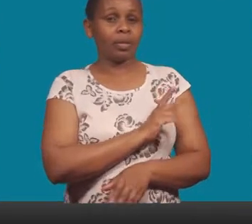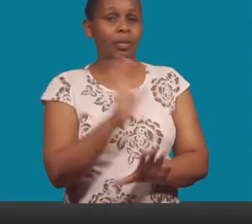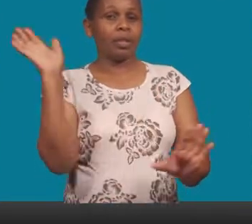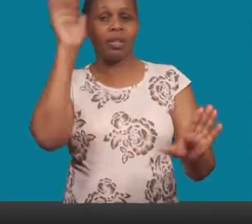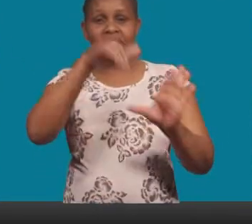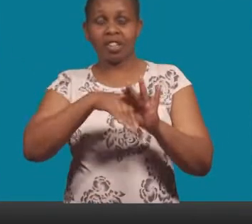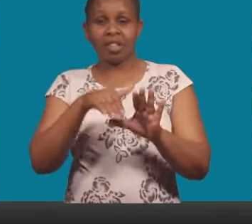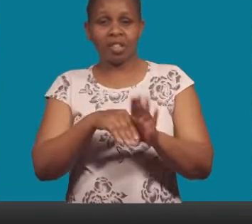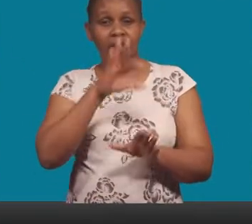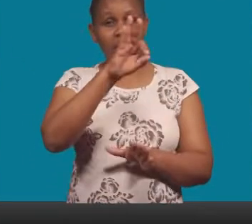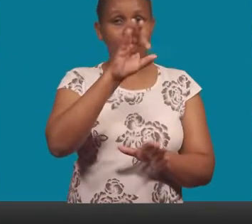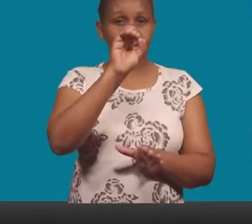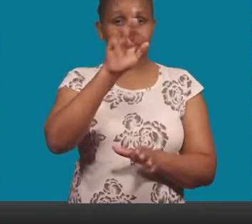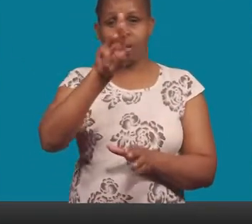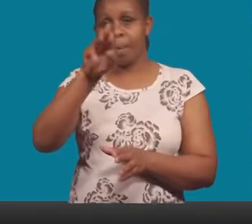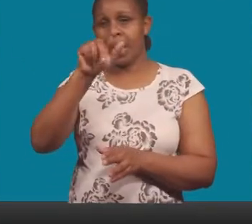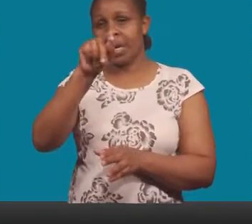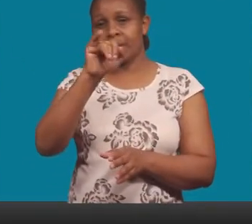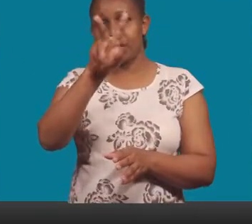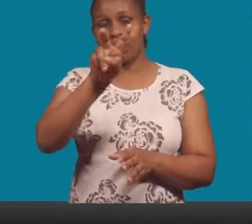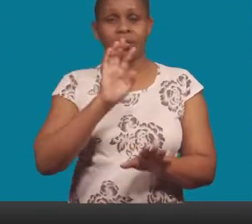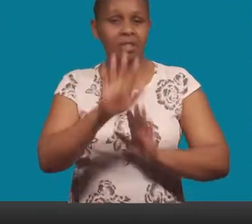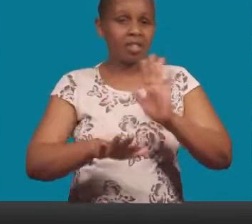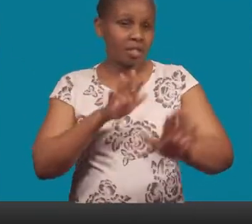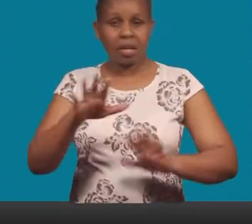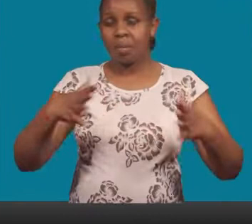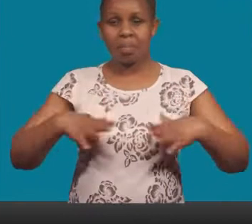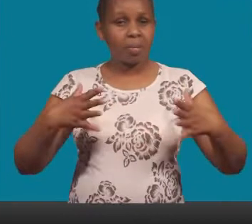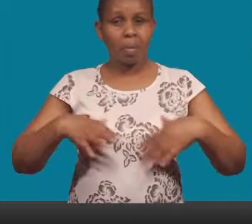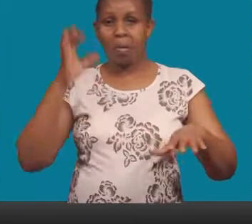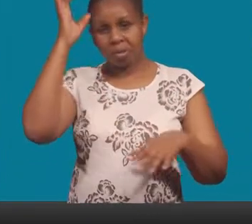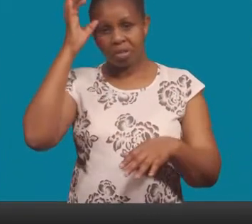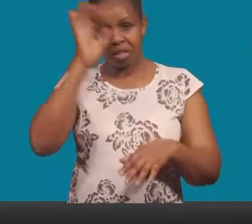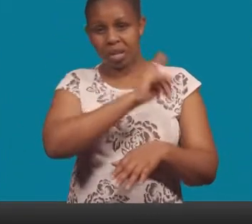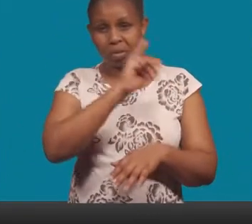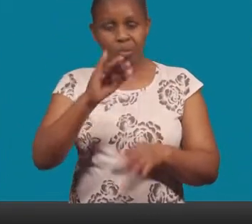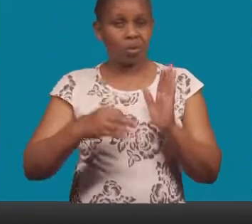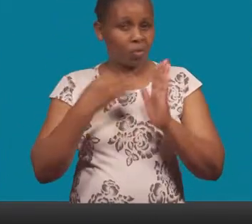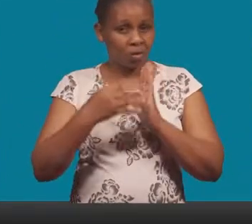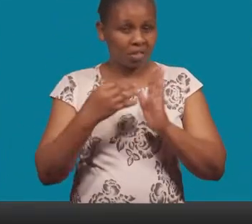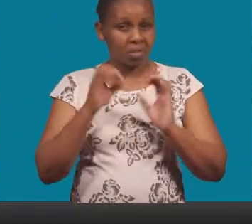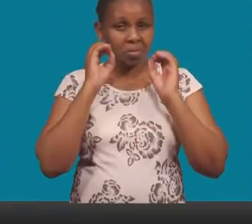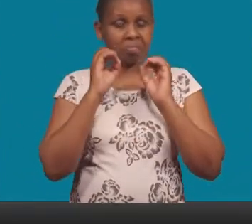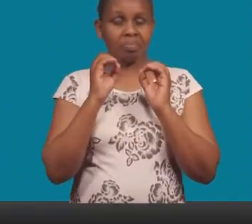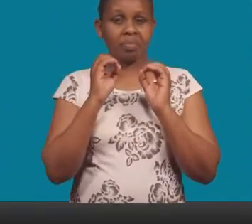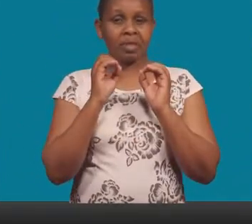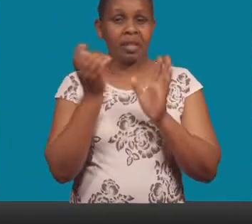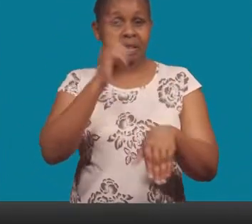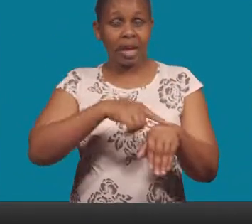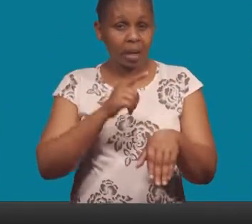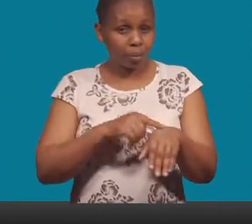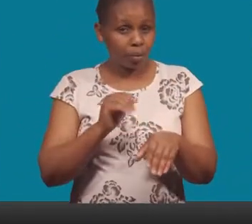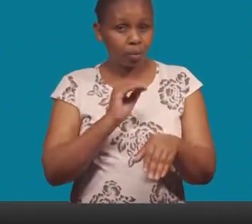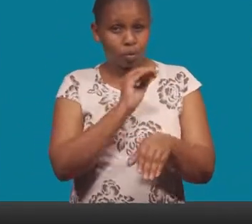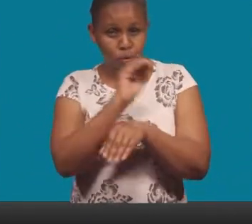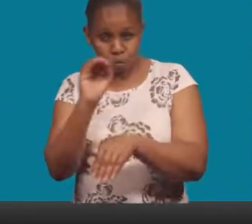early or informative stages, people don't think about those factors. When one has to choose a career, they have to